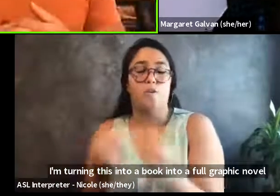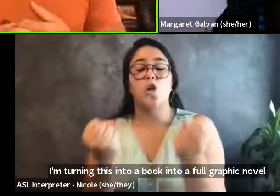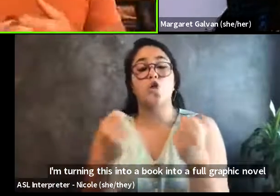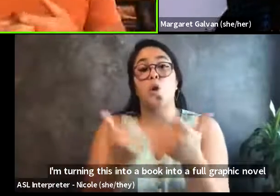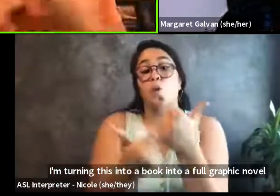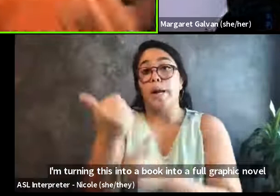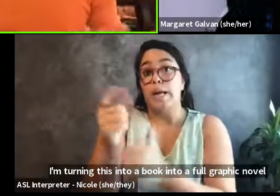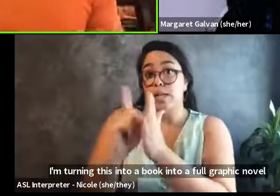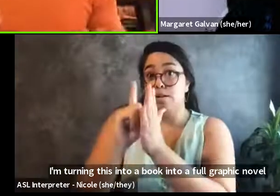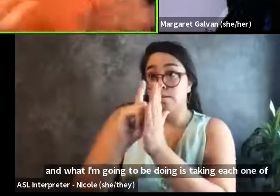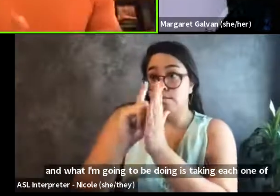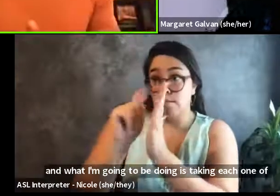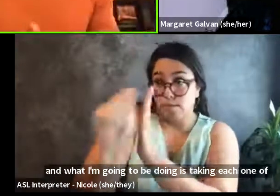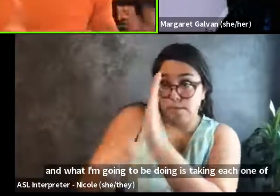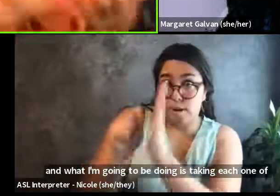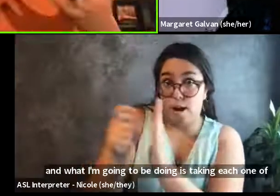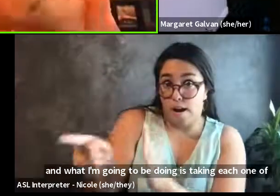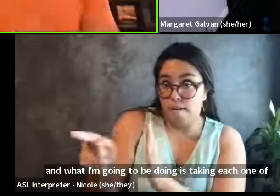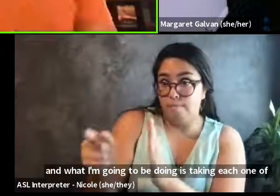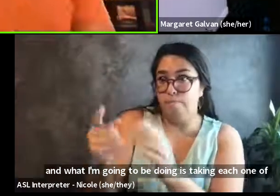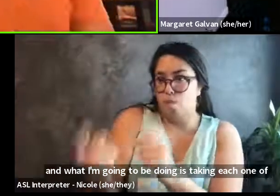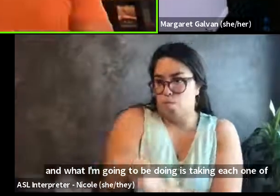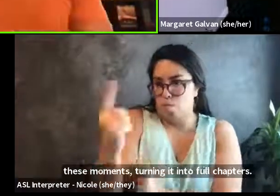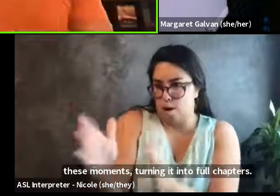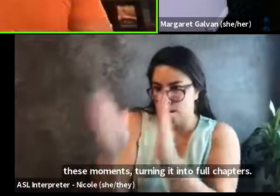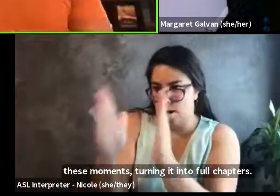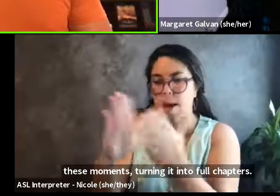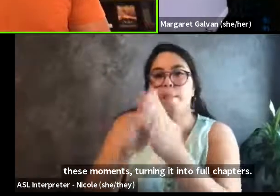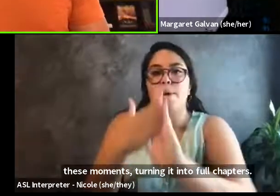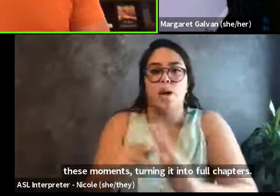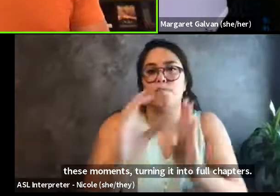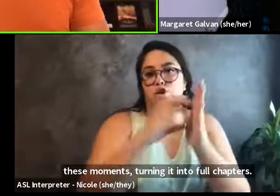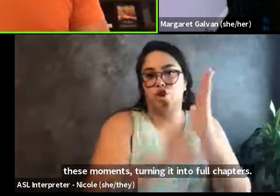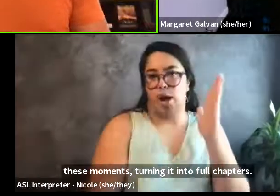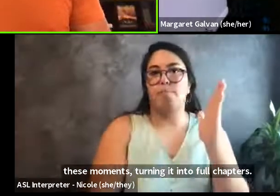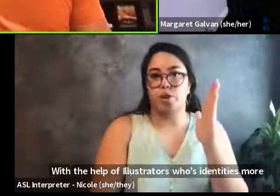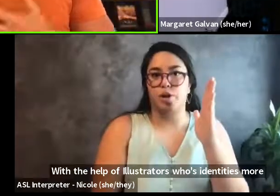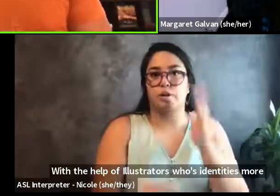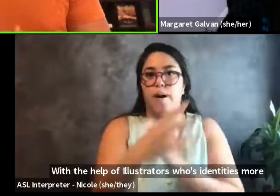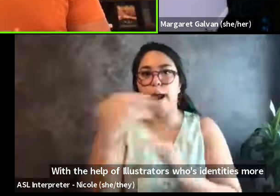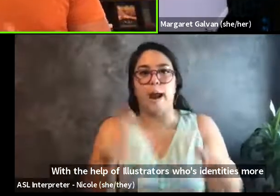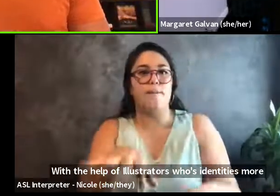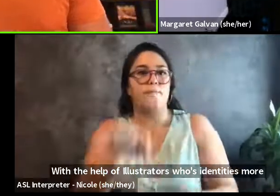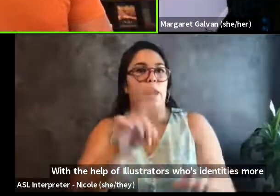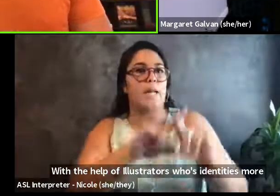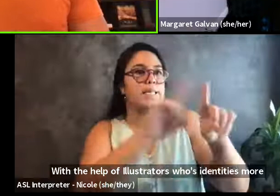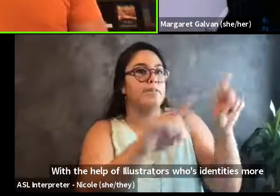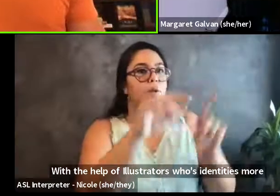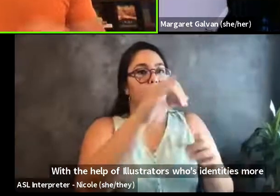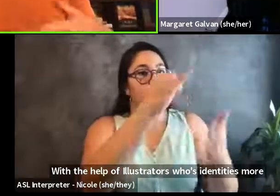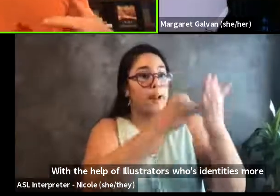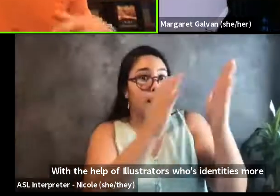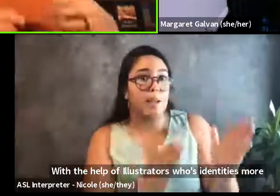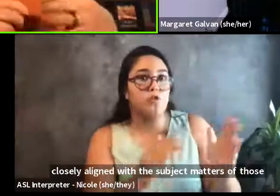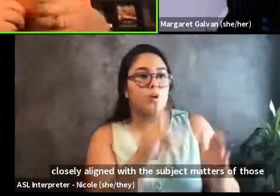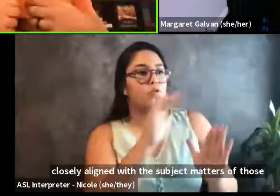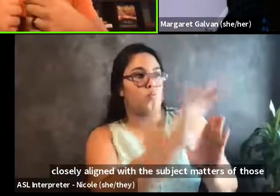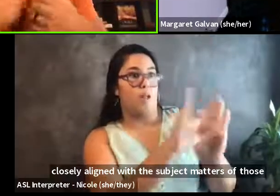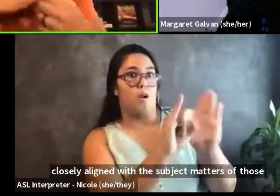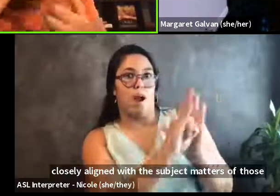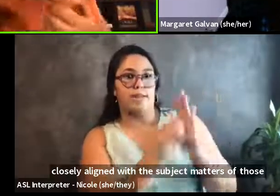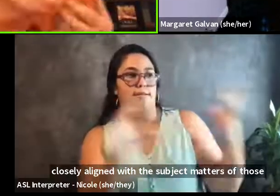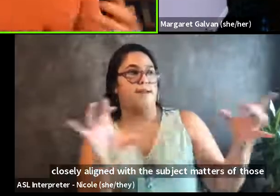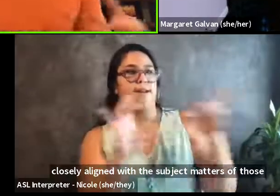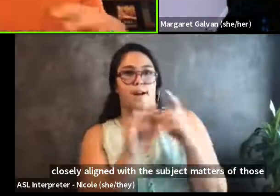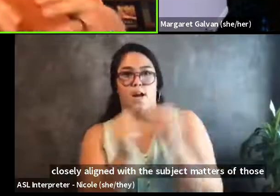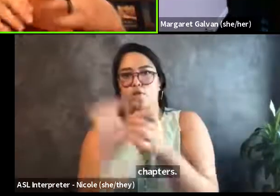uh, with the help of illustrators whose identities more closely aligned with the subject matters of those chapters. Um, and then I'll be making,